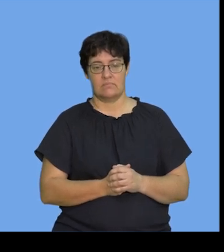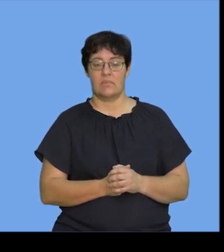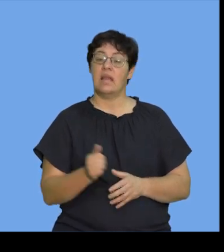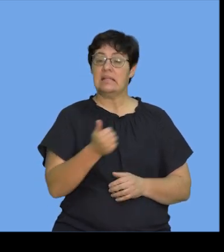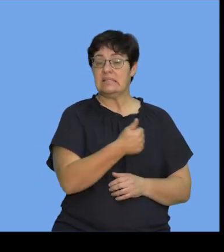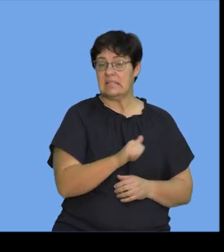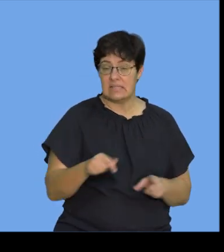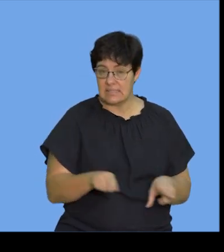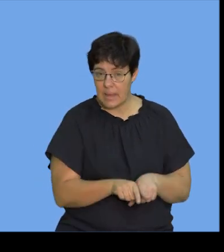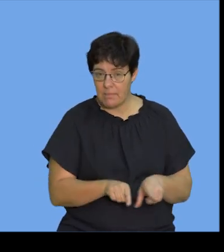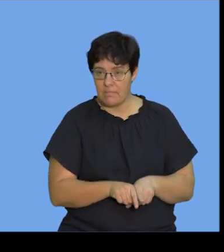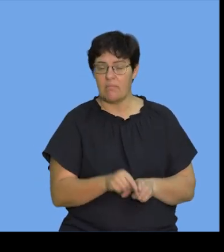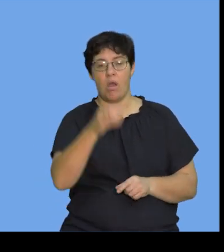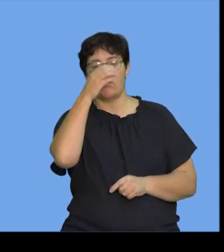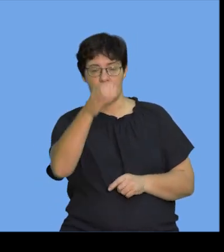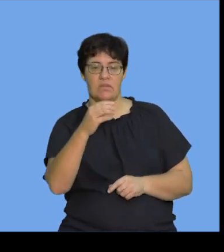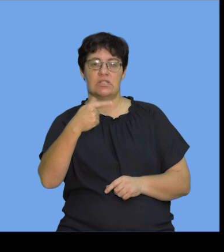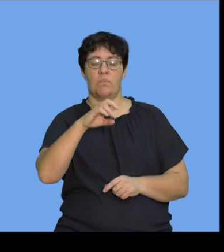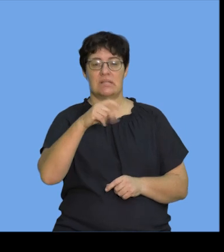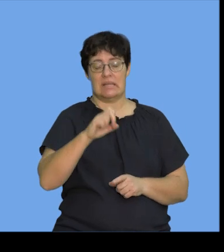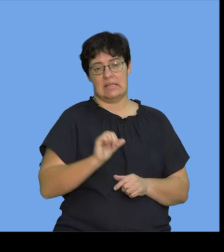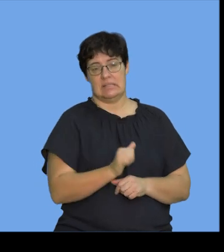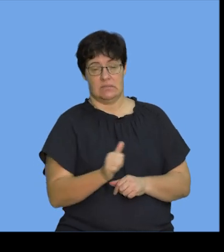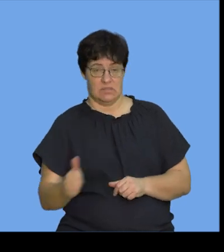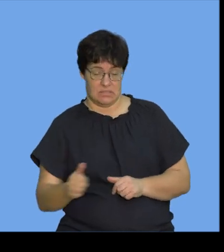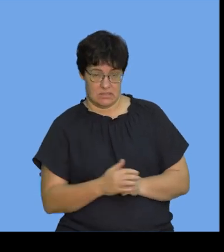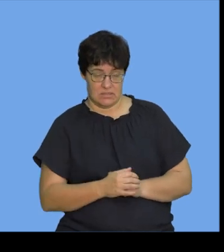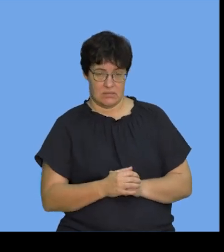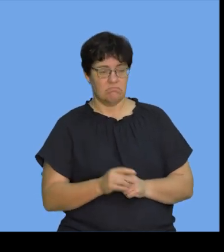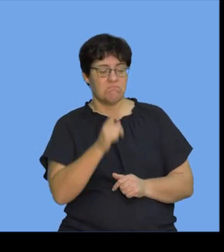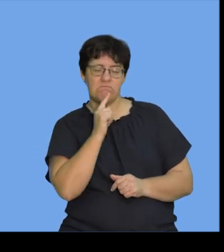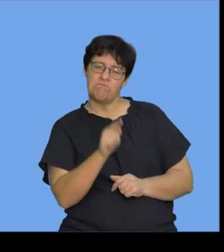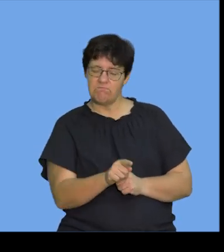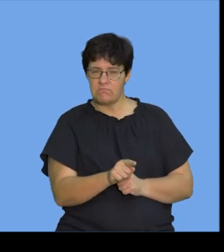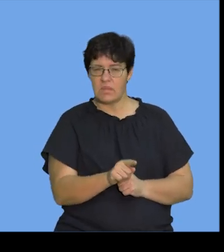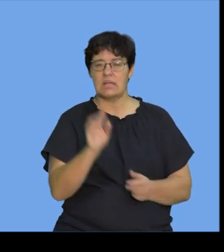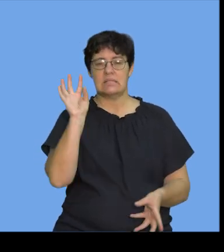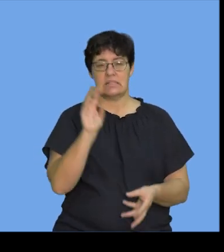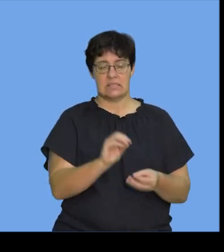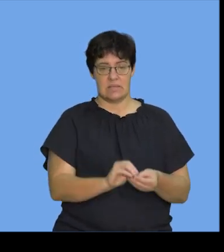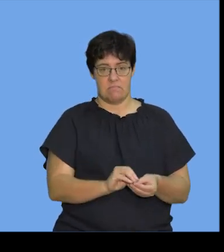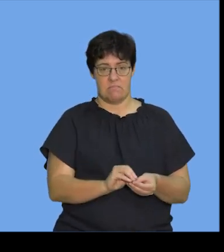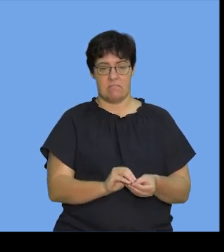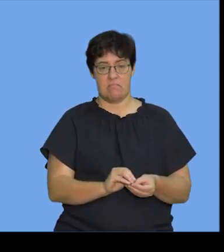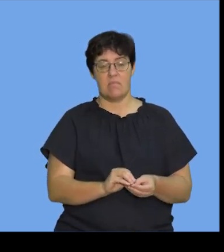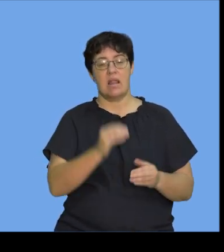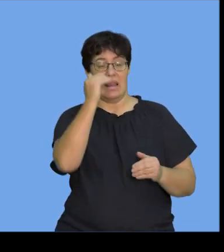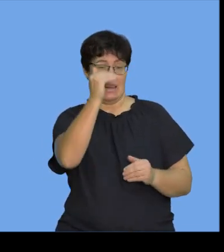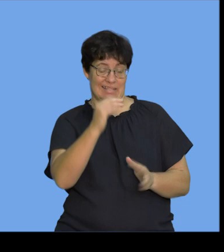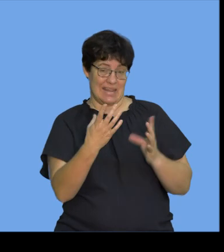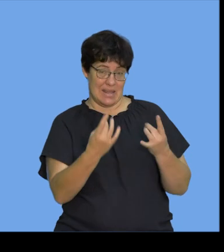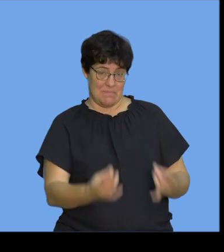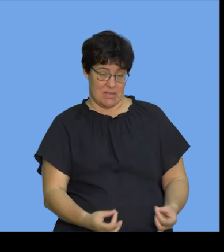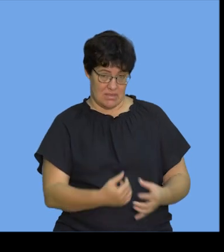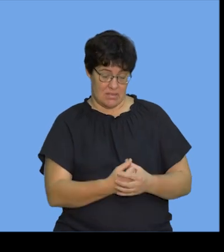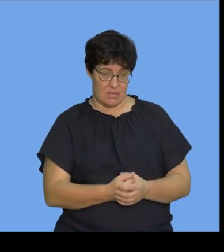series as well under the concept of a geometric sequence. This will be the sum of an ordered list of numbers. Remember, we